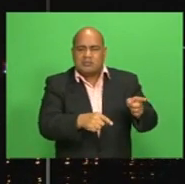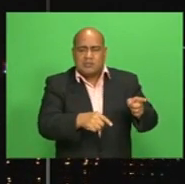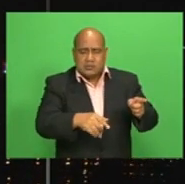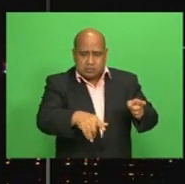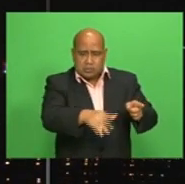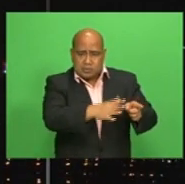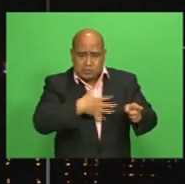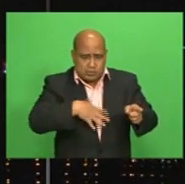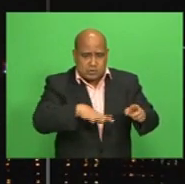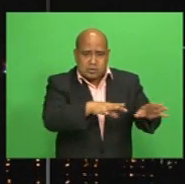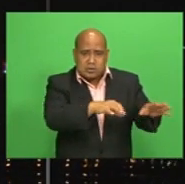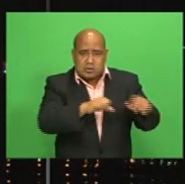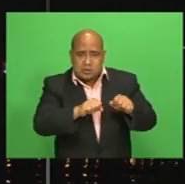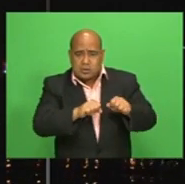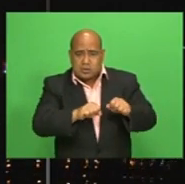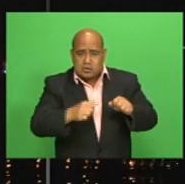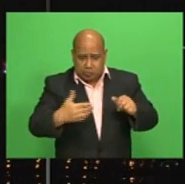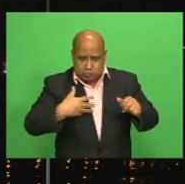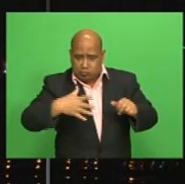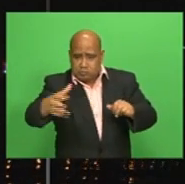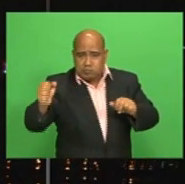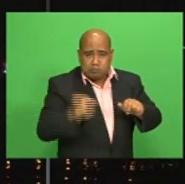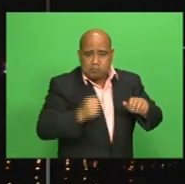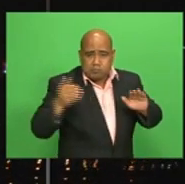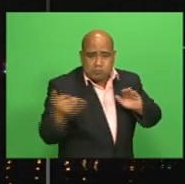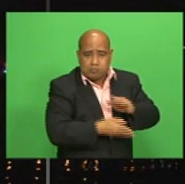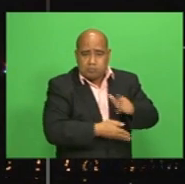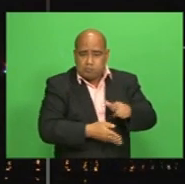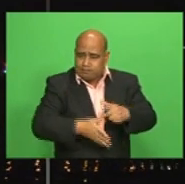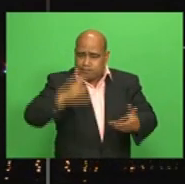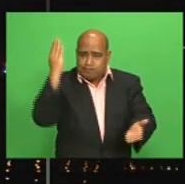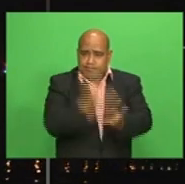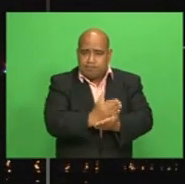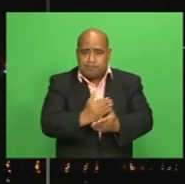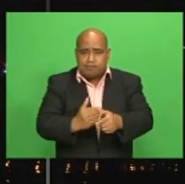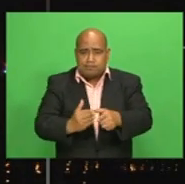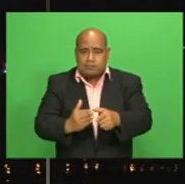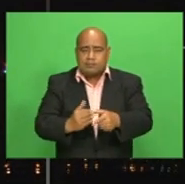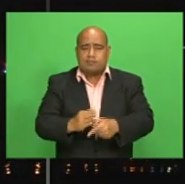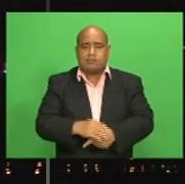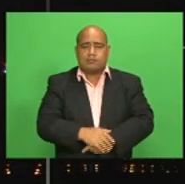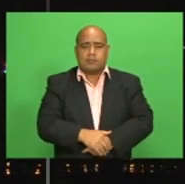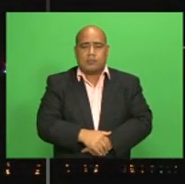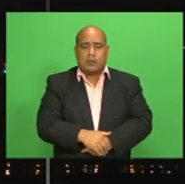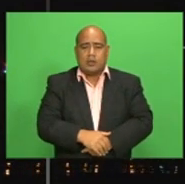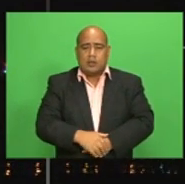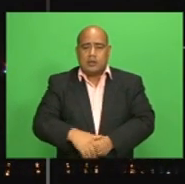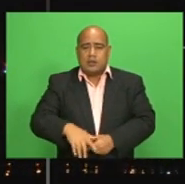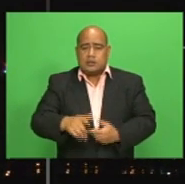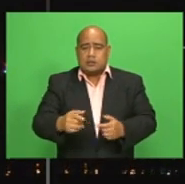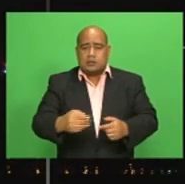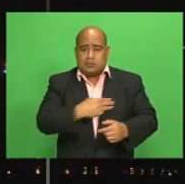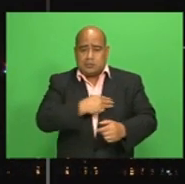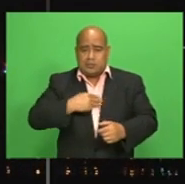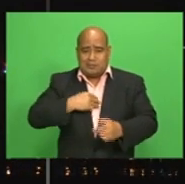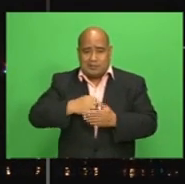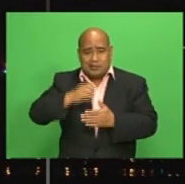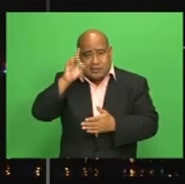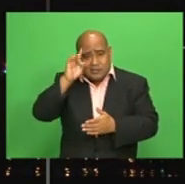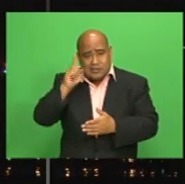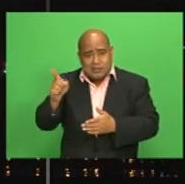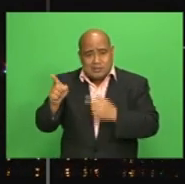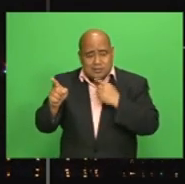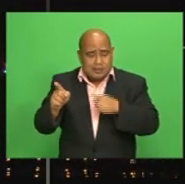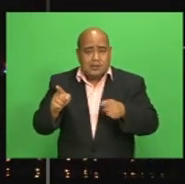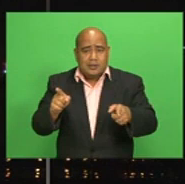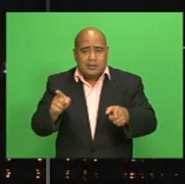South Pacific is untrue and quite frankly uncalled for. Minister of Education Rosie Akbar has made these comments